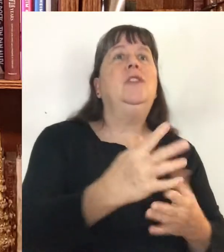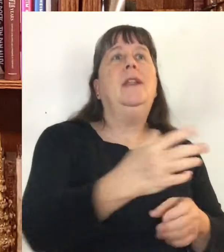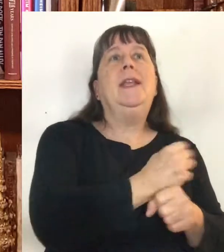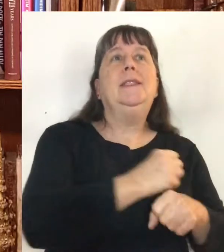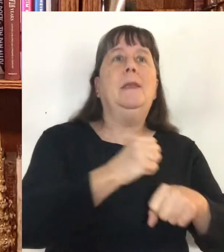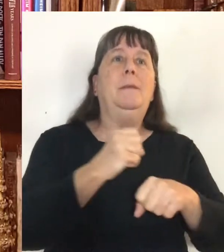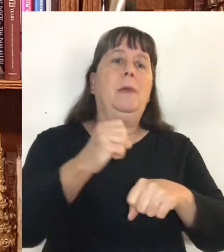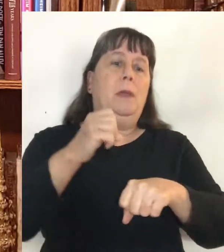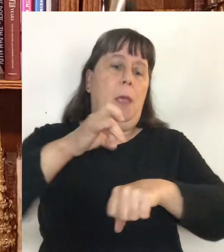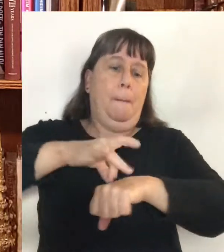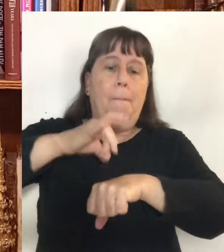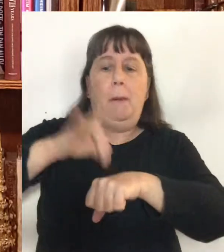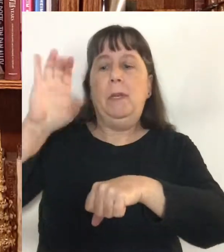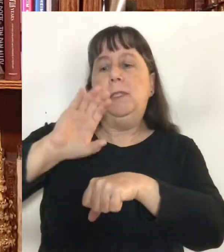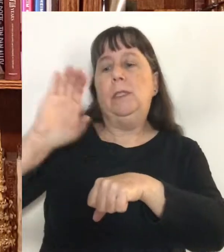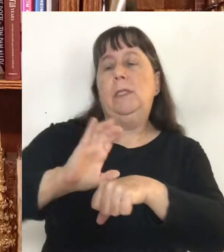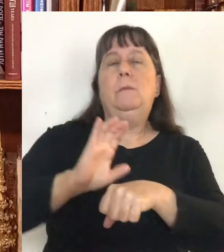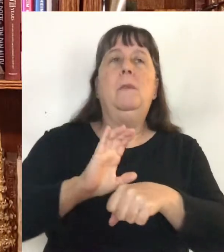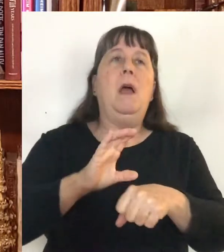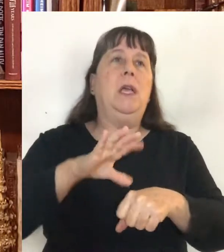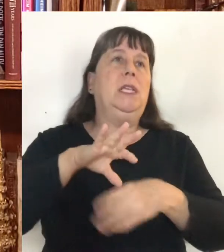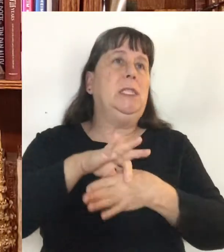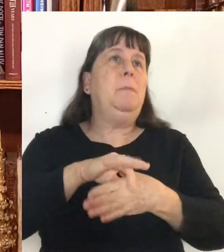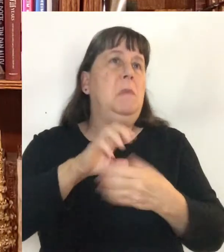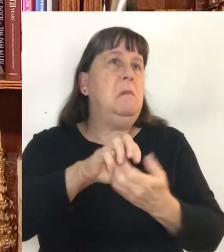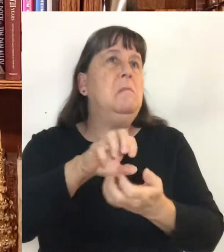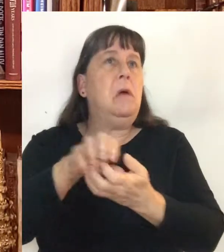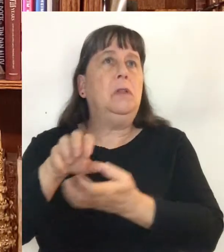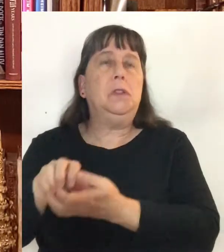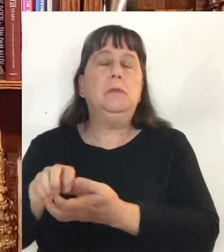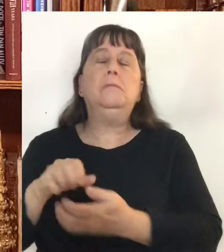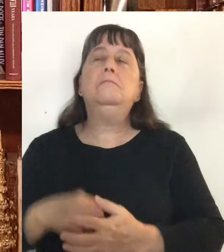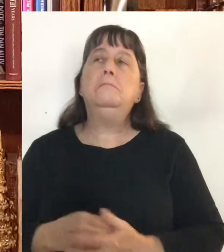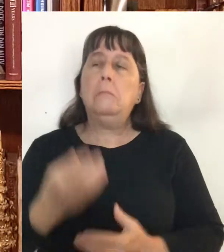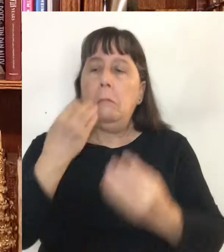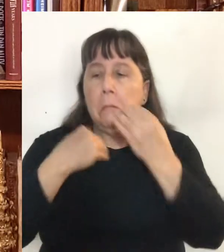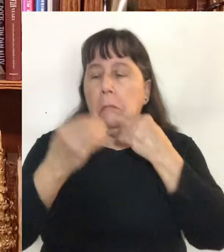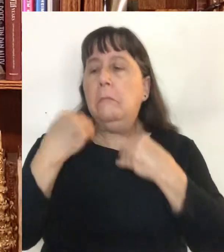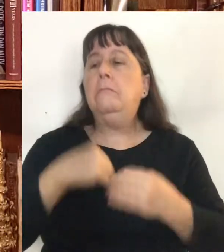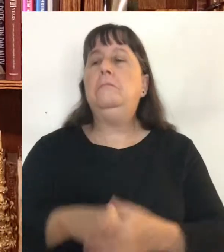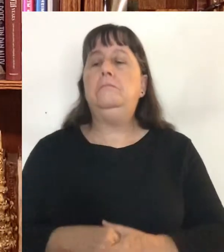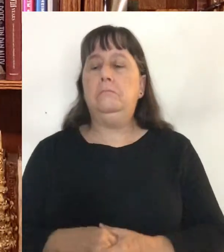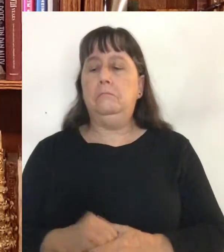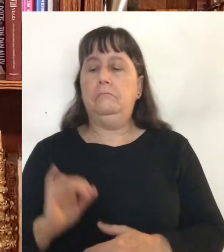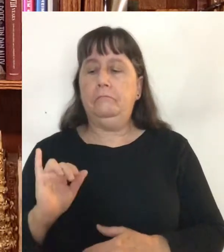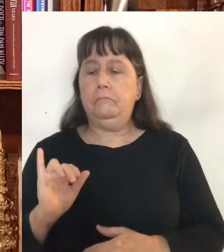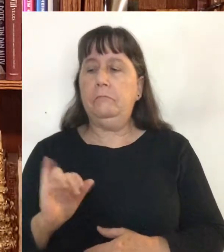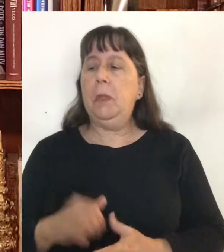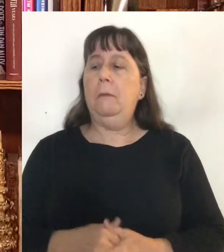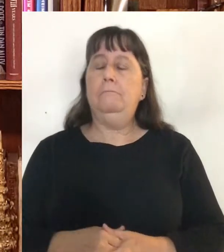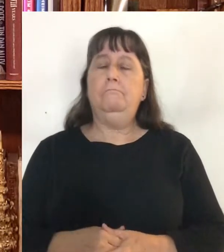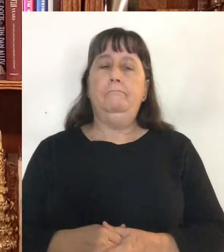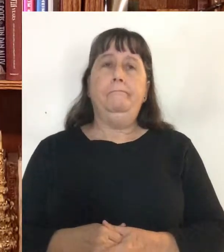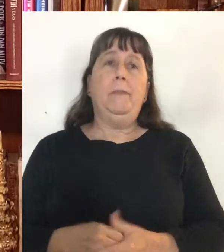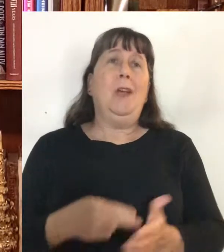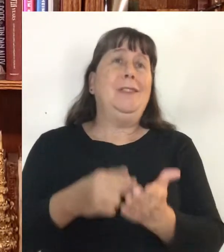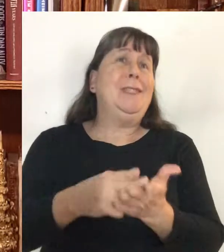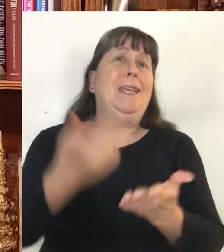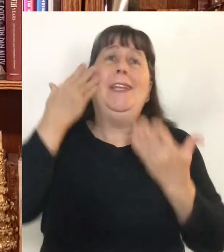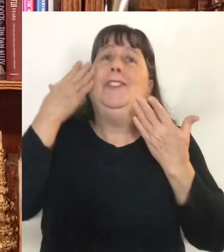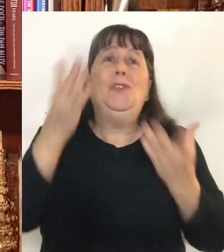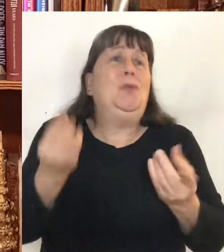days. Maybe I'll go into the kitchen and have some of my pumpkin spice